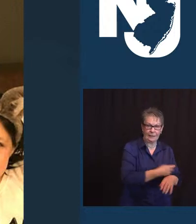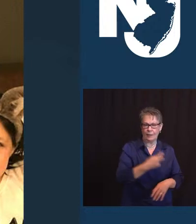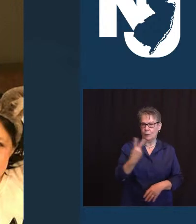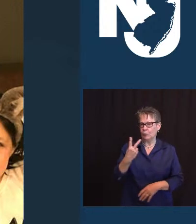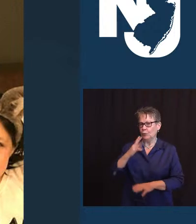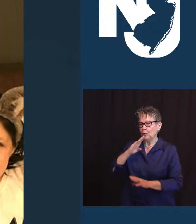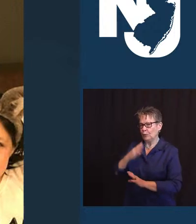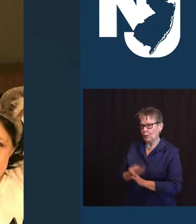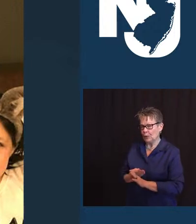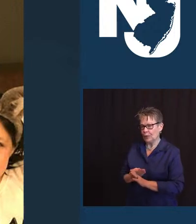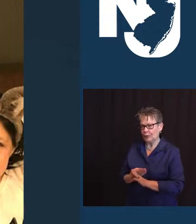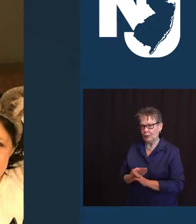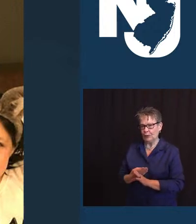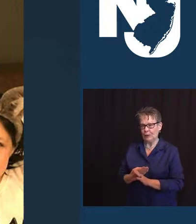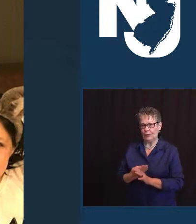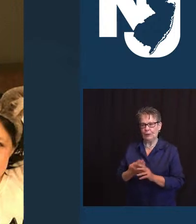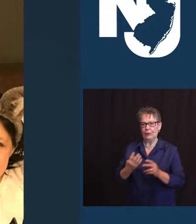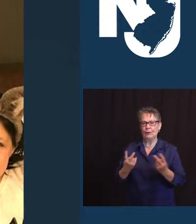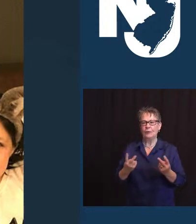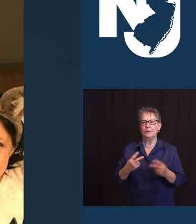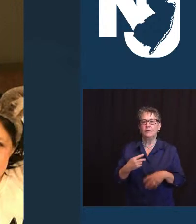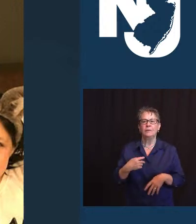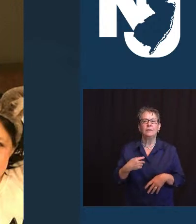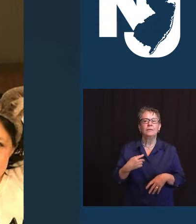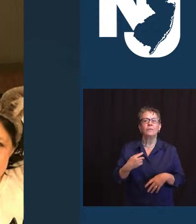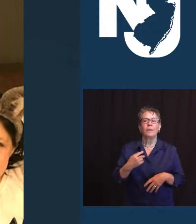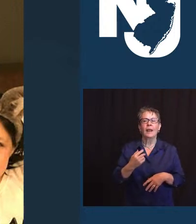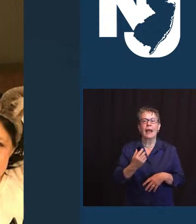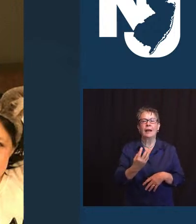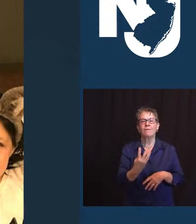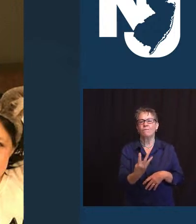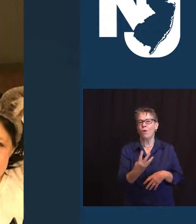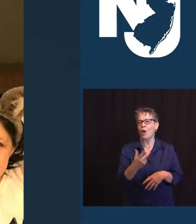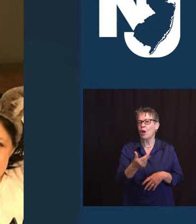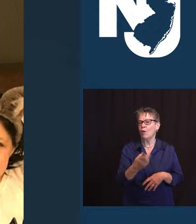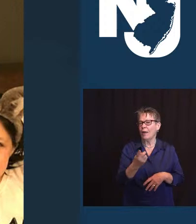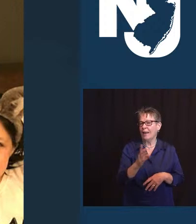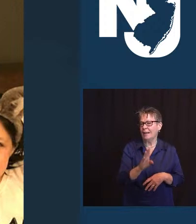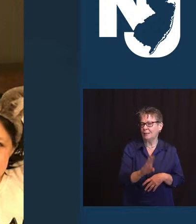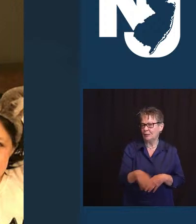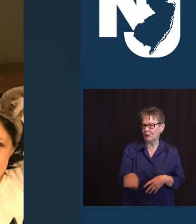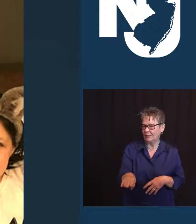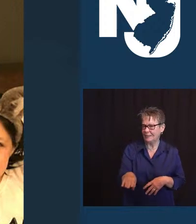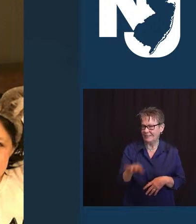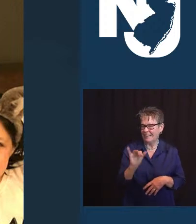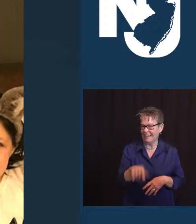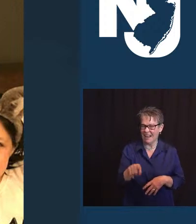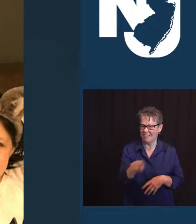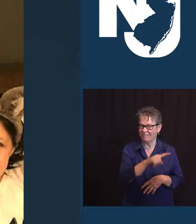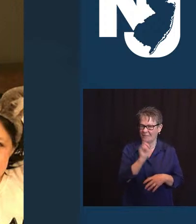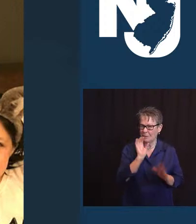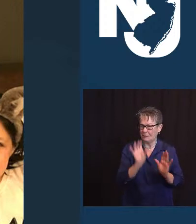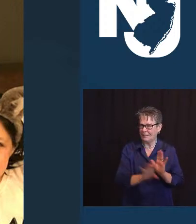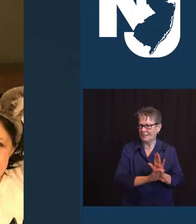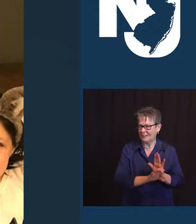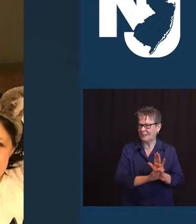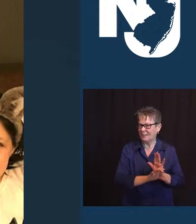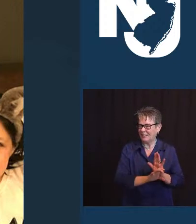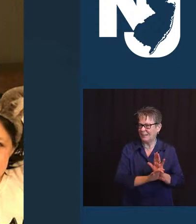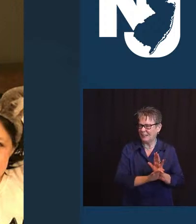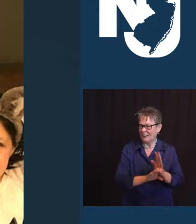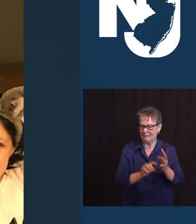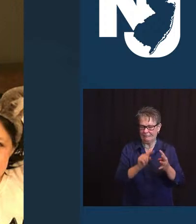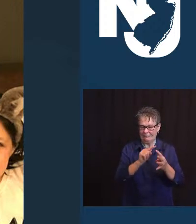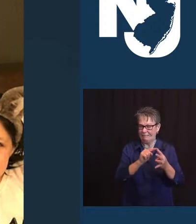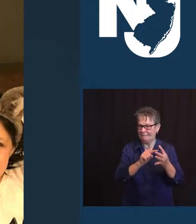and son-in-law Daniel, and his 4 grandchildren. And that, I believe, is the lineup right there. Olivia, Emily, Sophia,